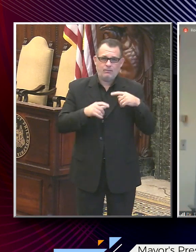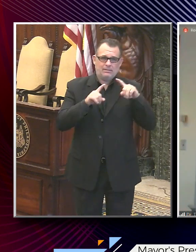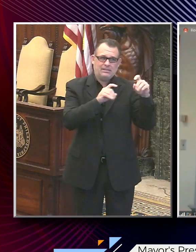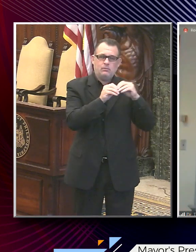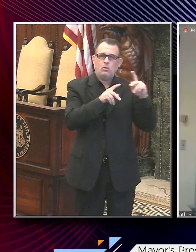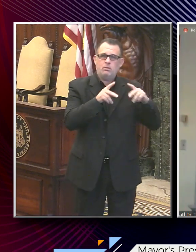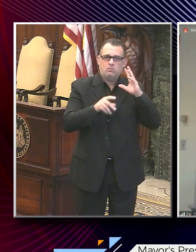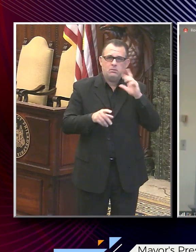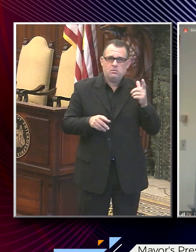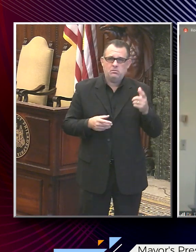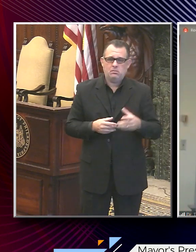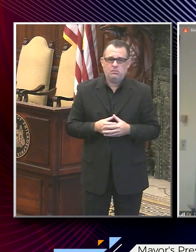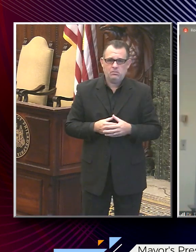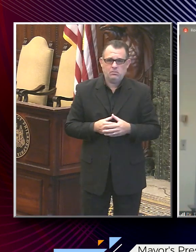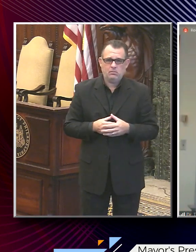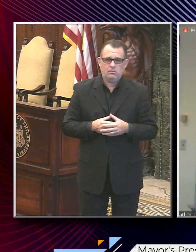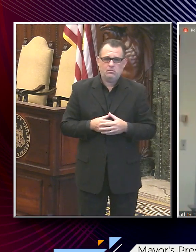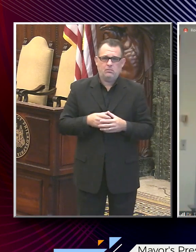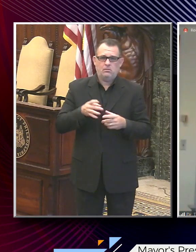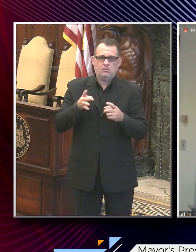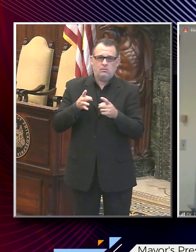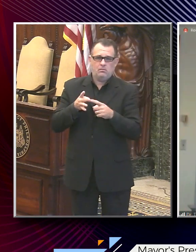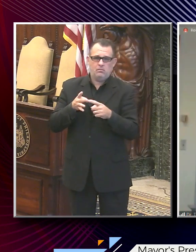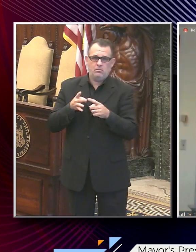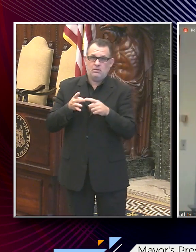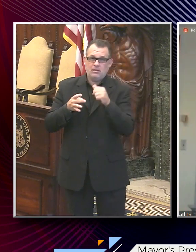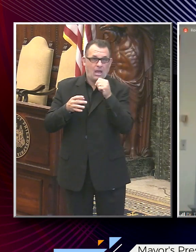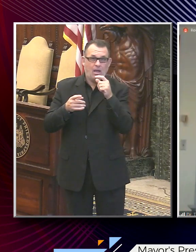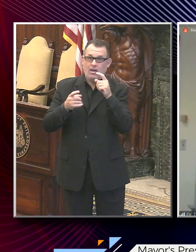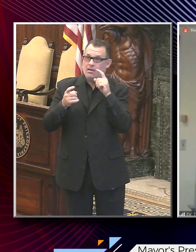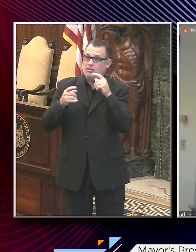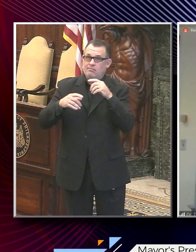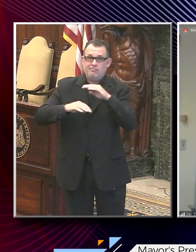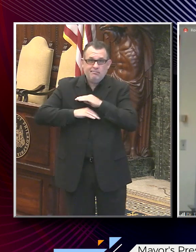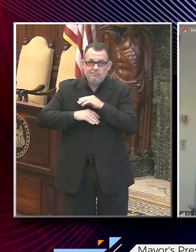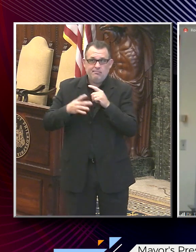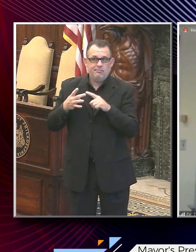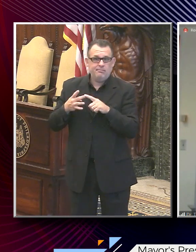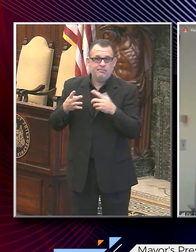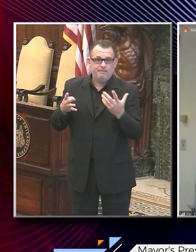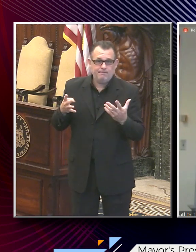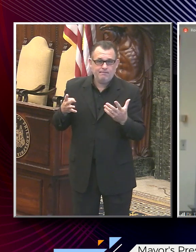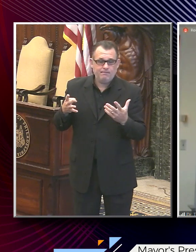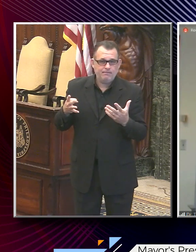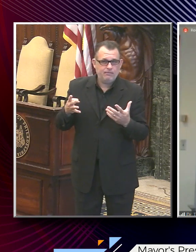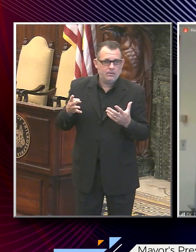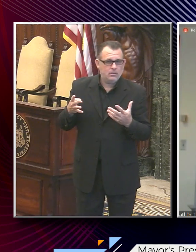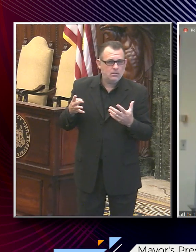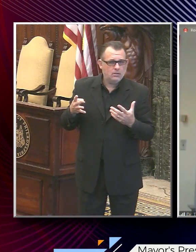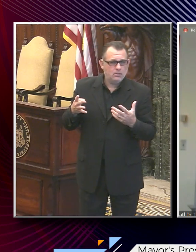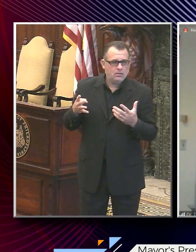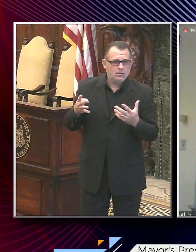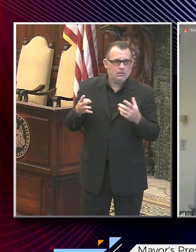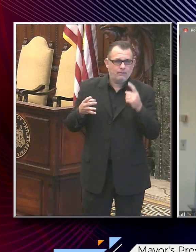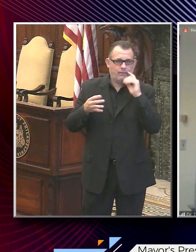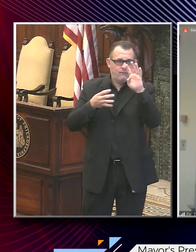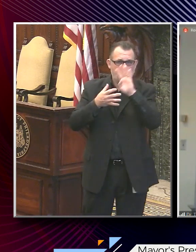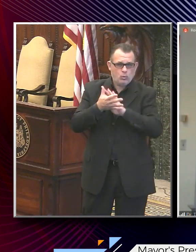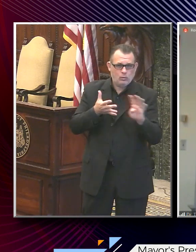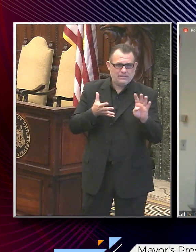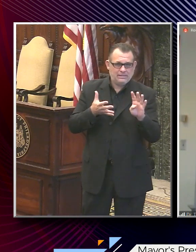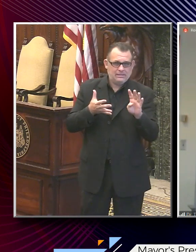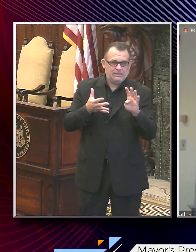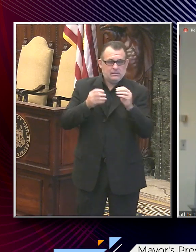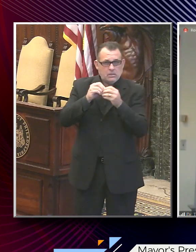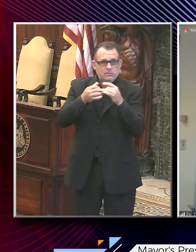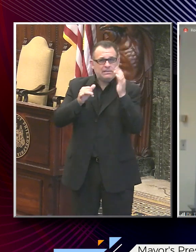day. Second metric that we didn't meet was we wanted to have a declining trend in our case rates over a 4-week period. And the third was we